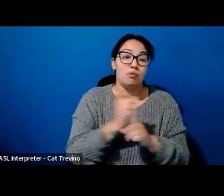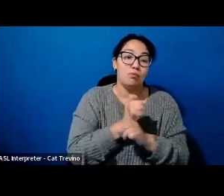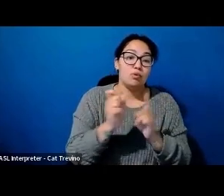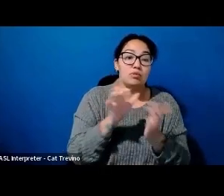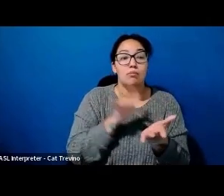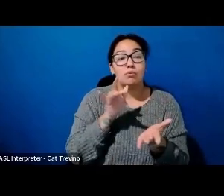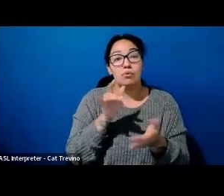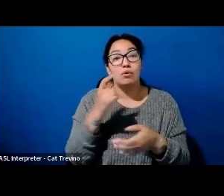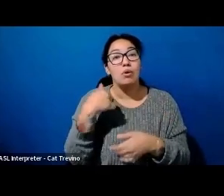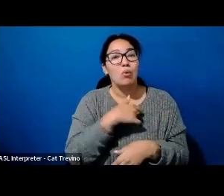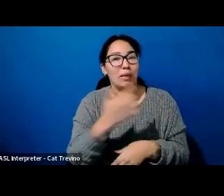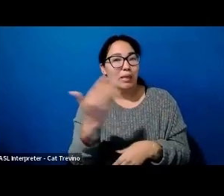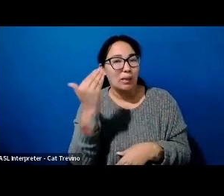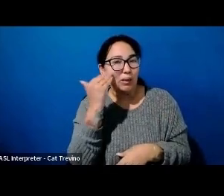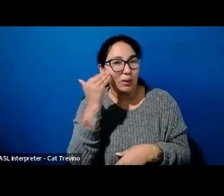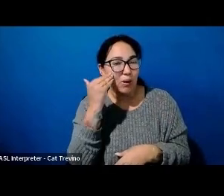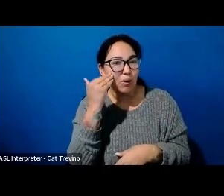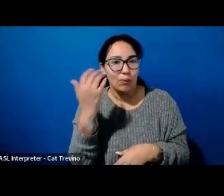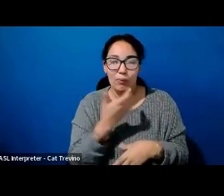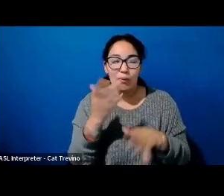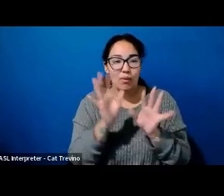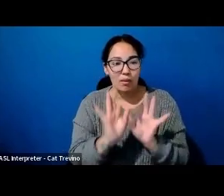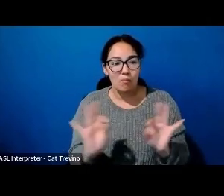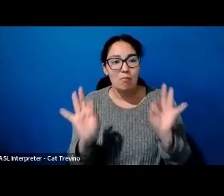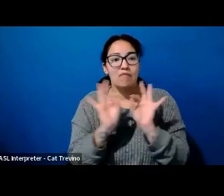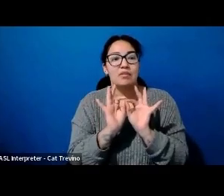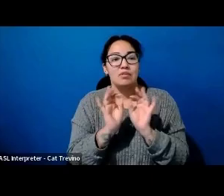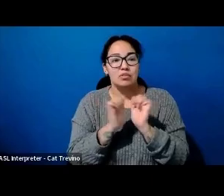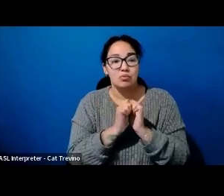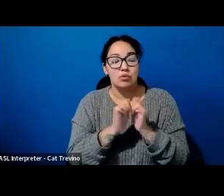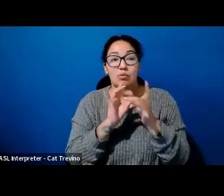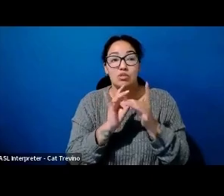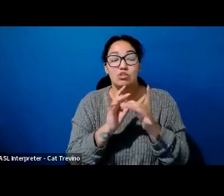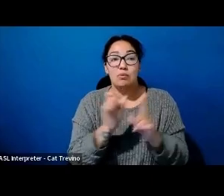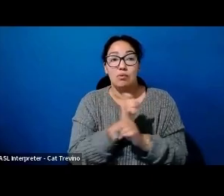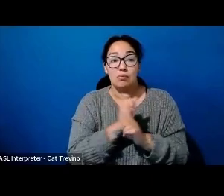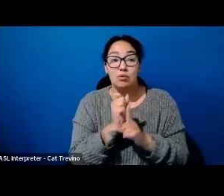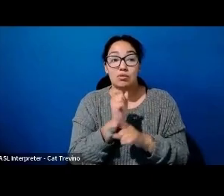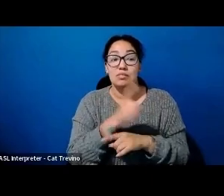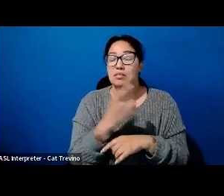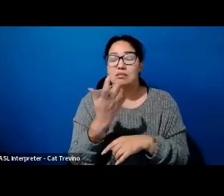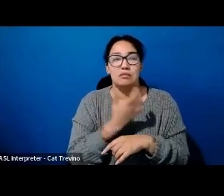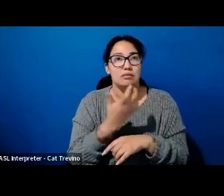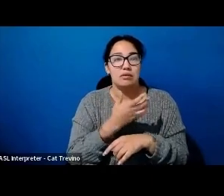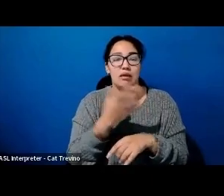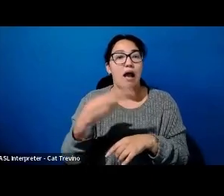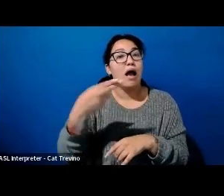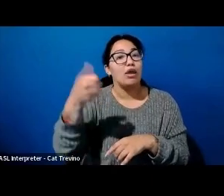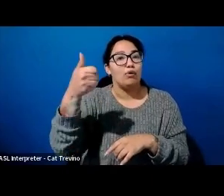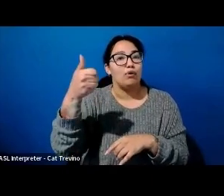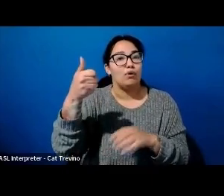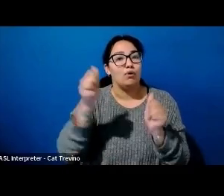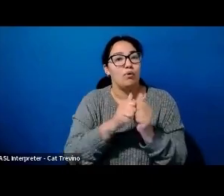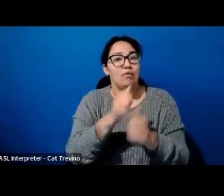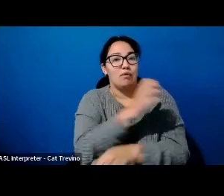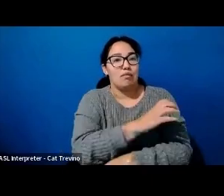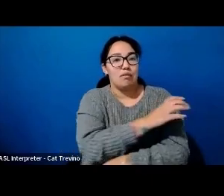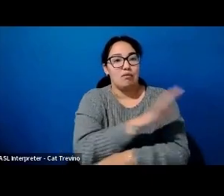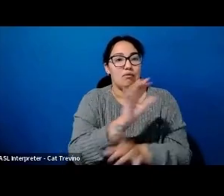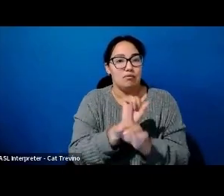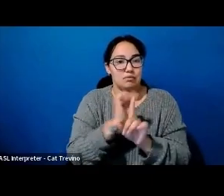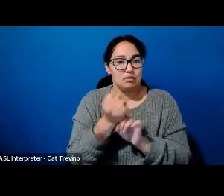we know that the prevalence of relationship abuse is significantly higher in clinical